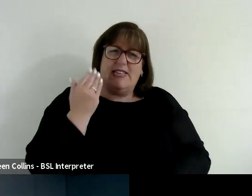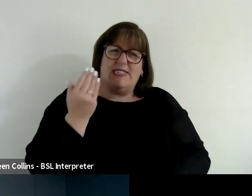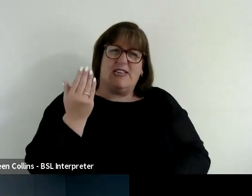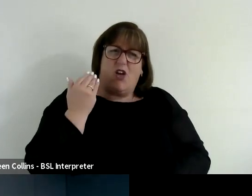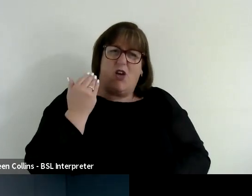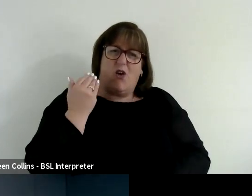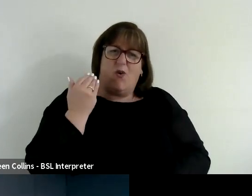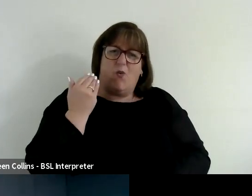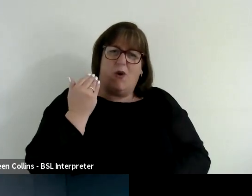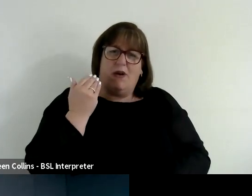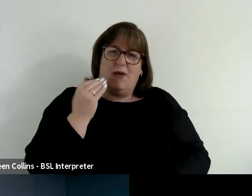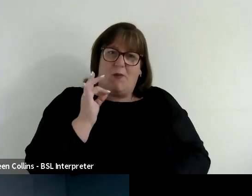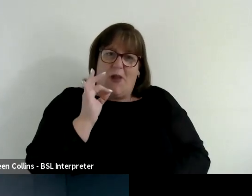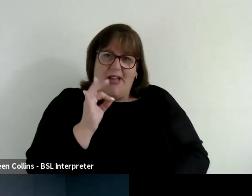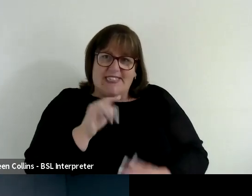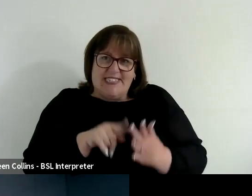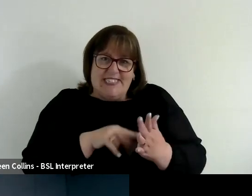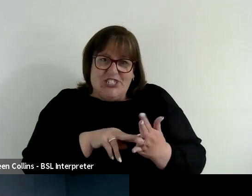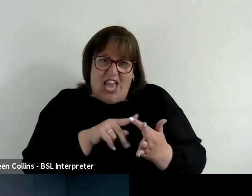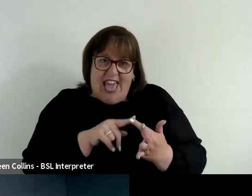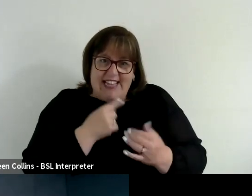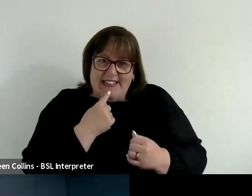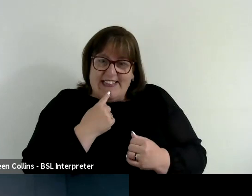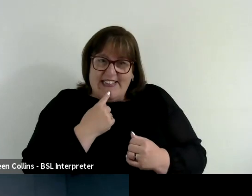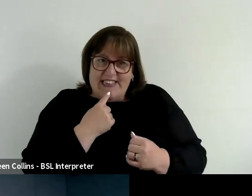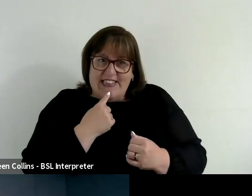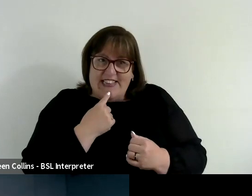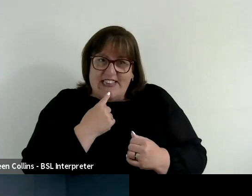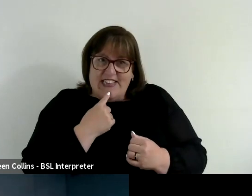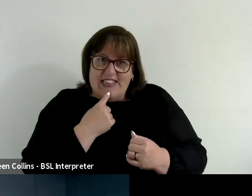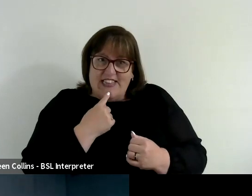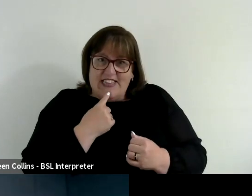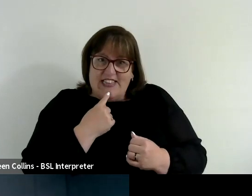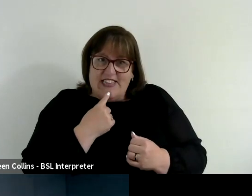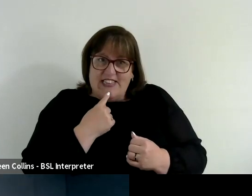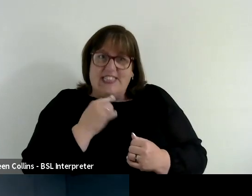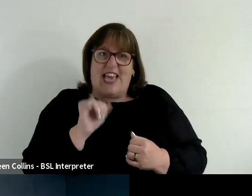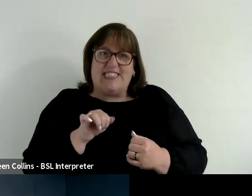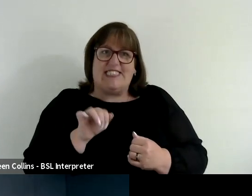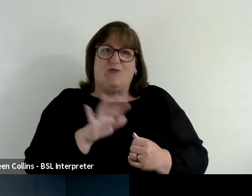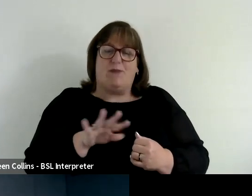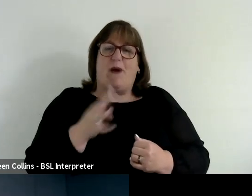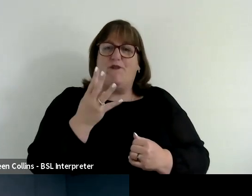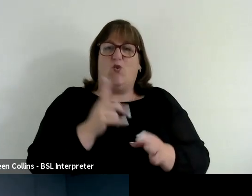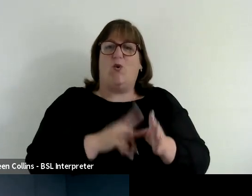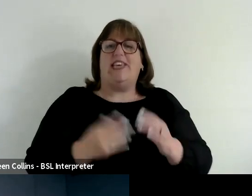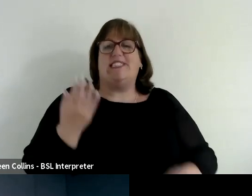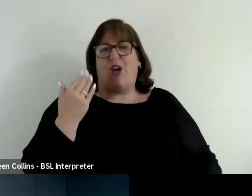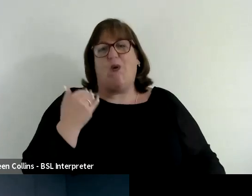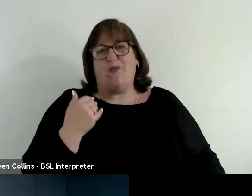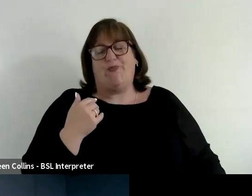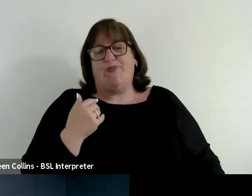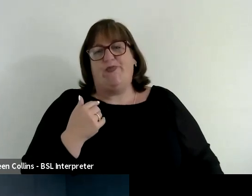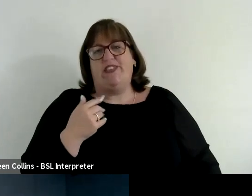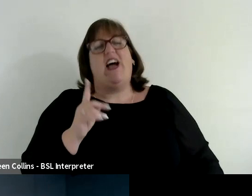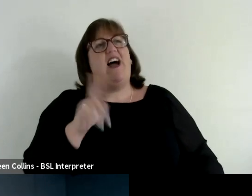I'm waiting for Jane to reply. Jane, if you can. Jane Burton, she's the chair. Yes, it was about 4 or 5